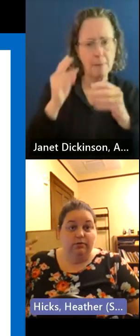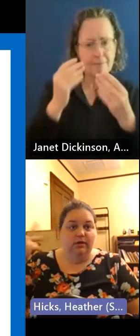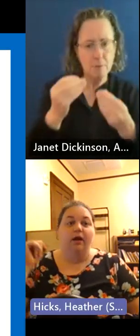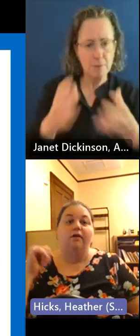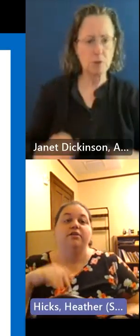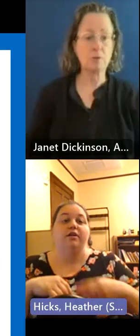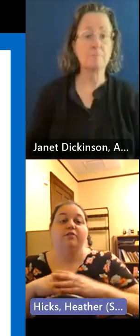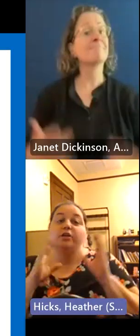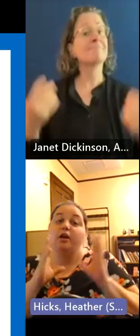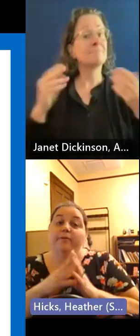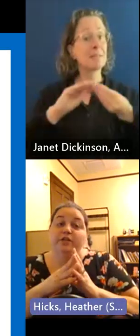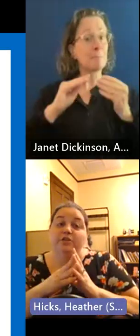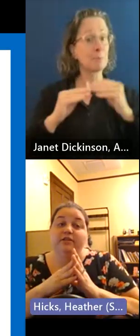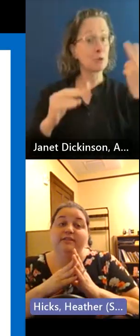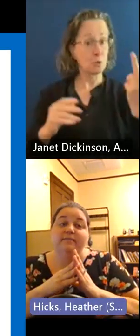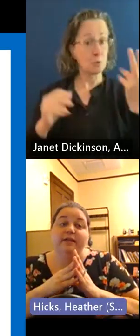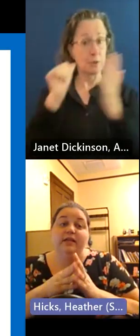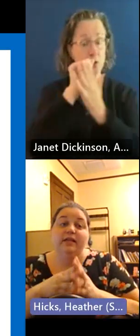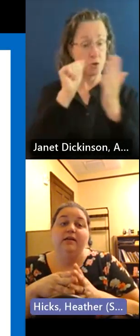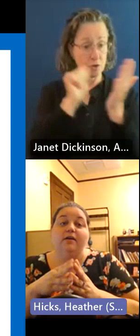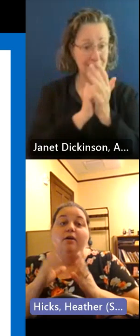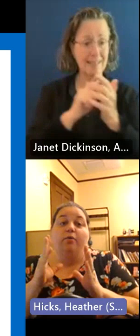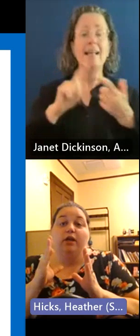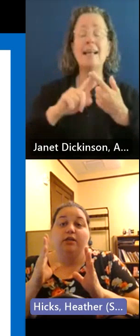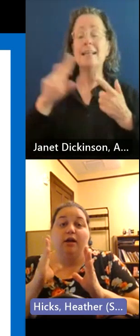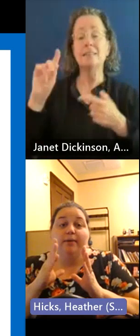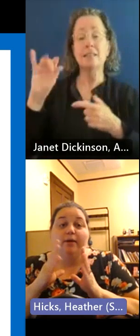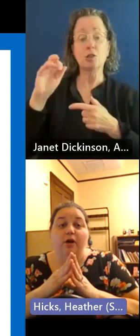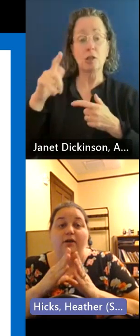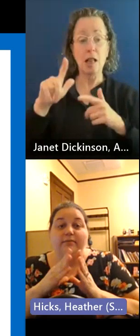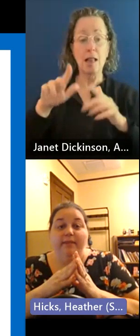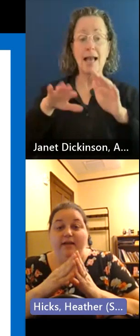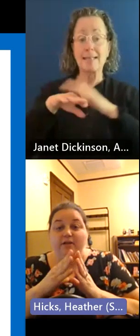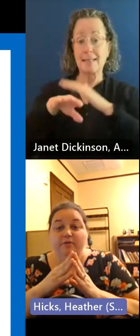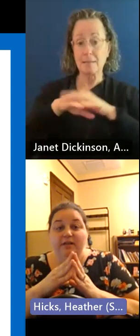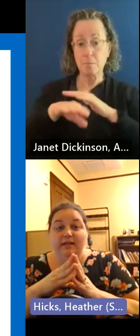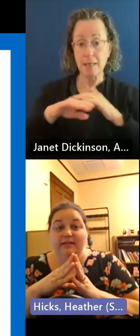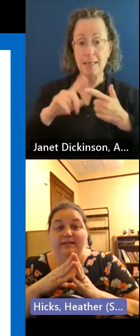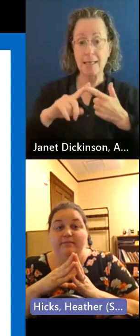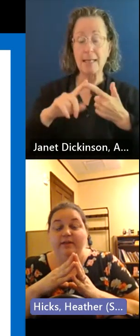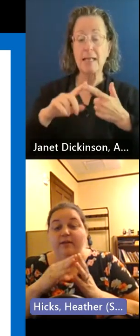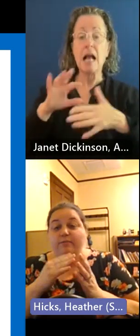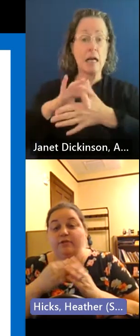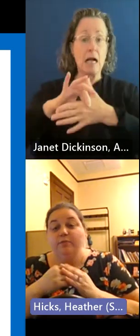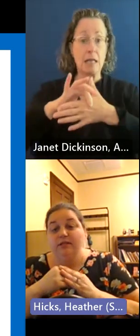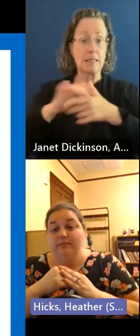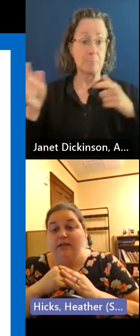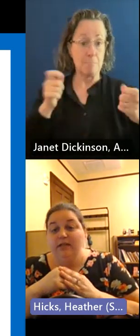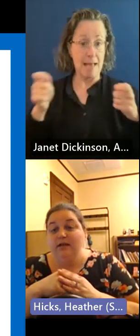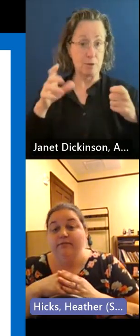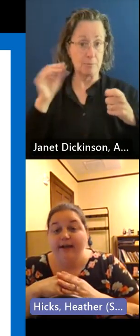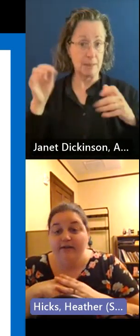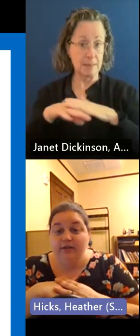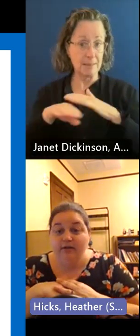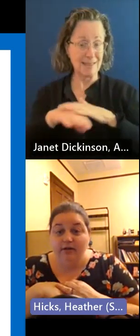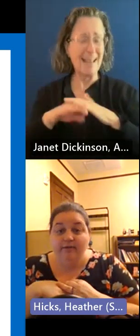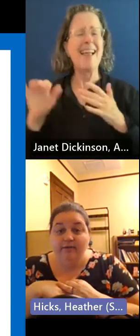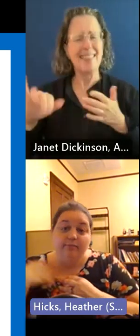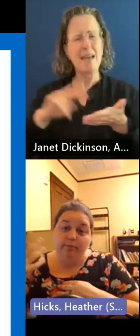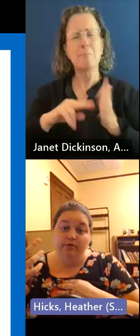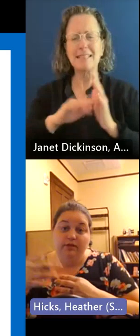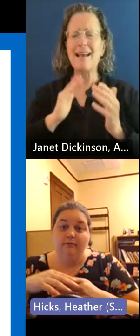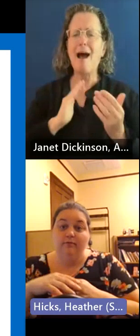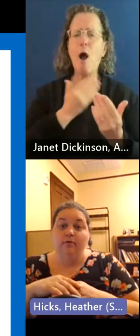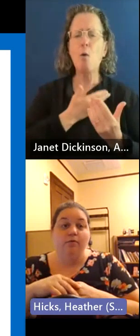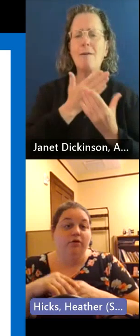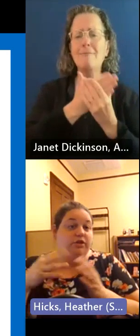slide 2, our agenda. So we're going to talk about digital accessibility. We're going to talk about content management and accessibility, which mostly means our files and our documents